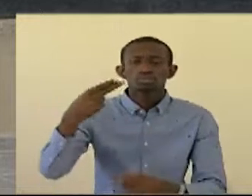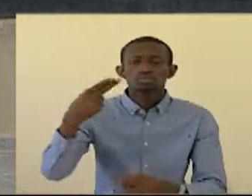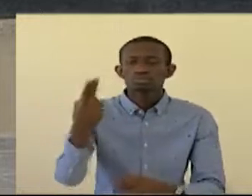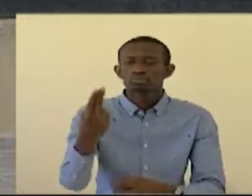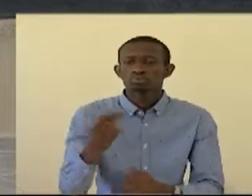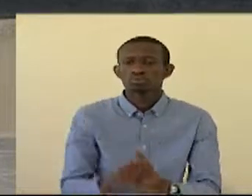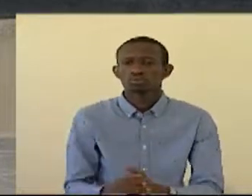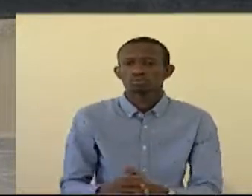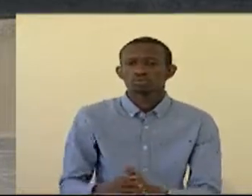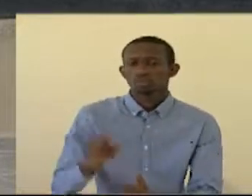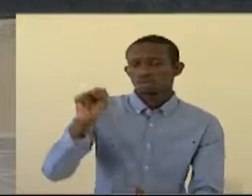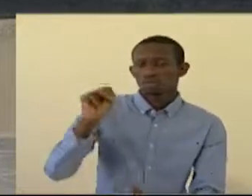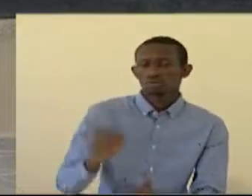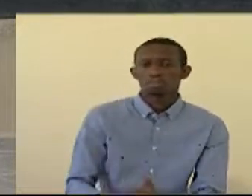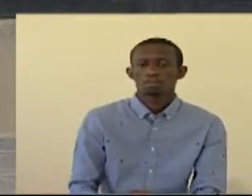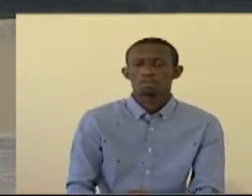H2N, NH